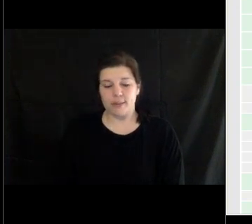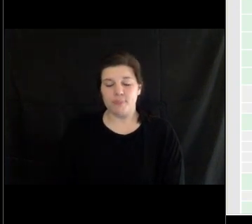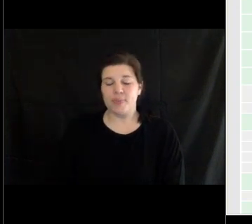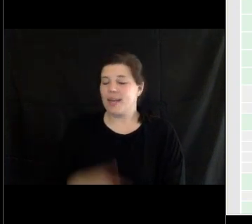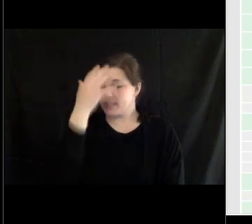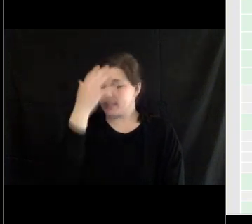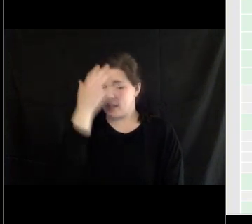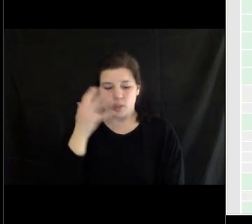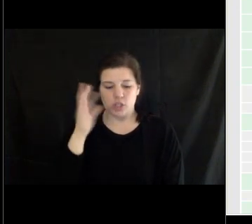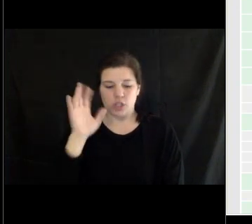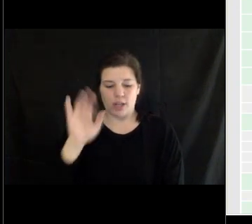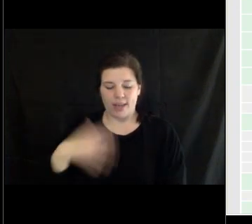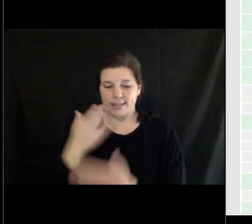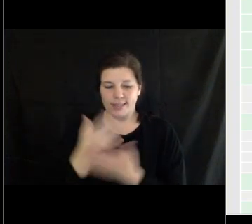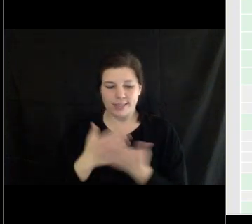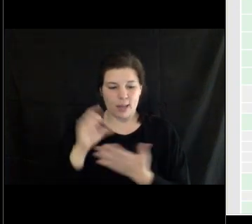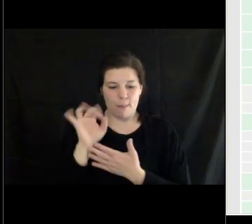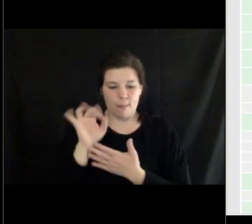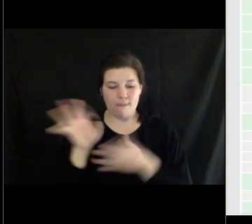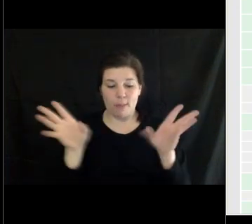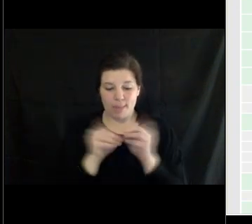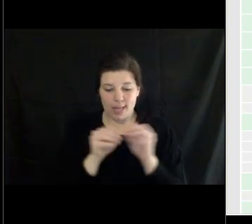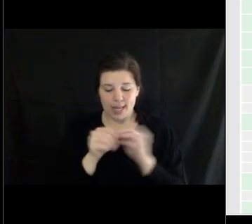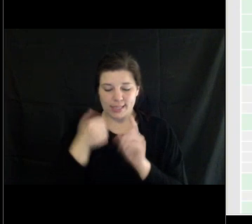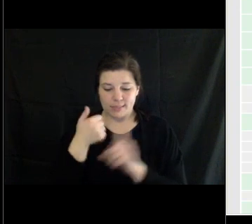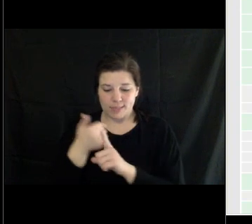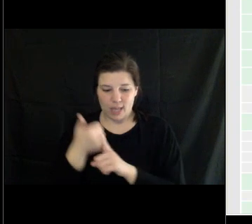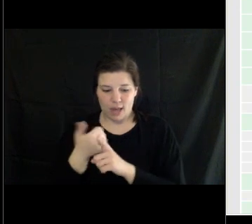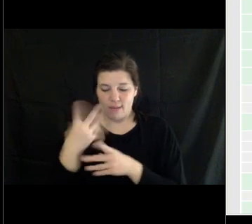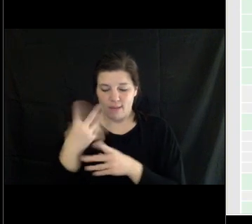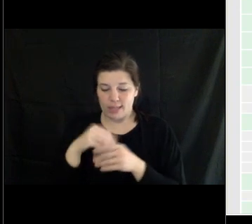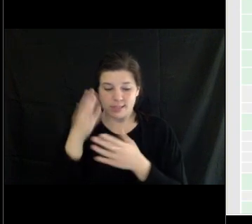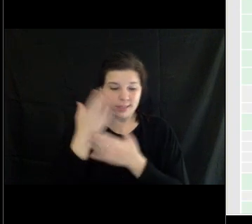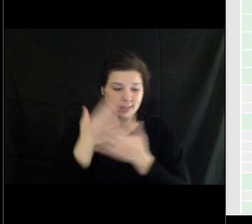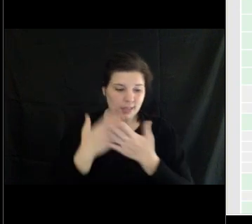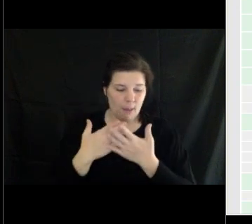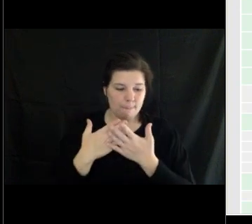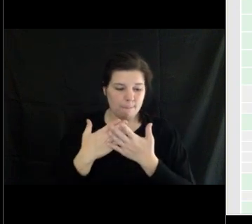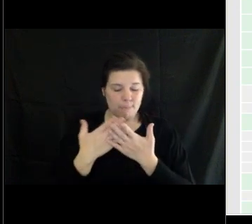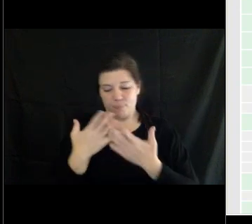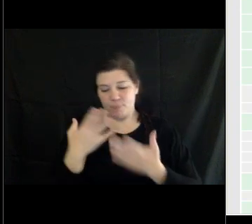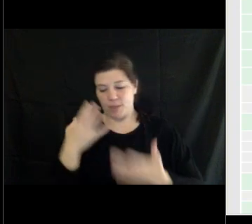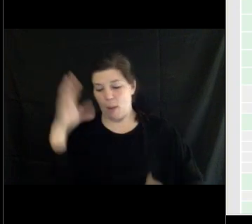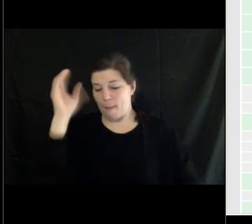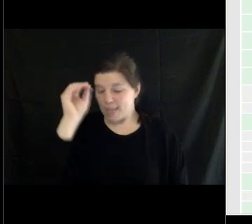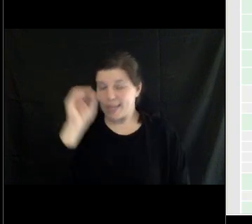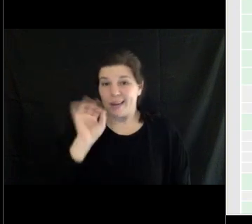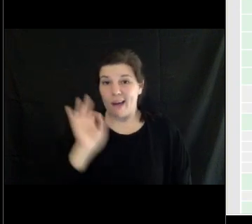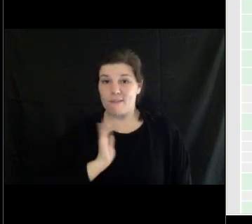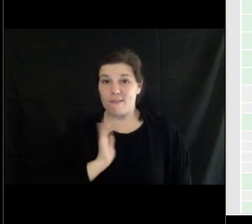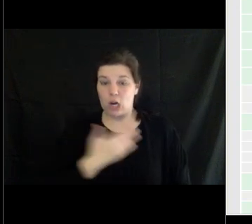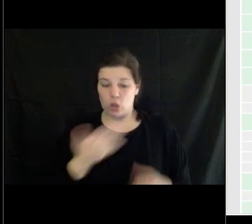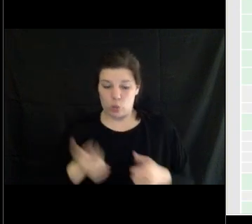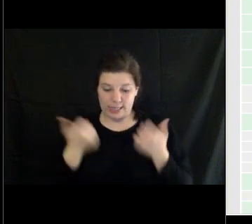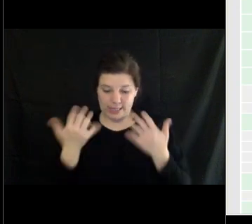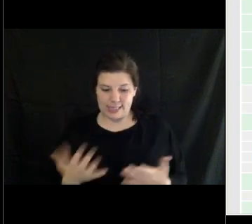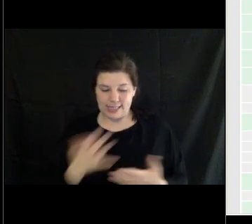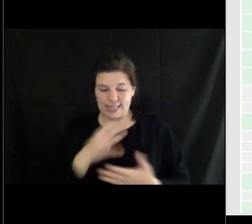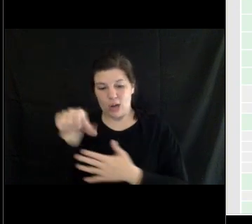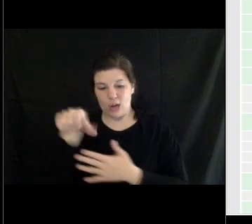unfortunate that some of the meetings, in some opinion of our residents, and others